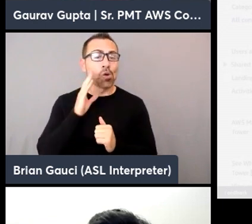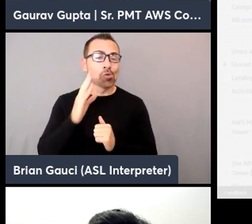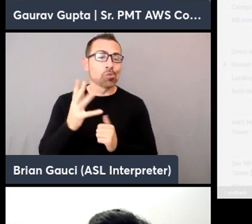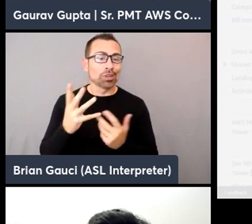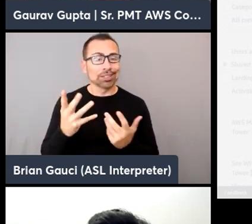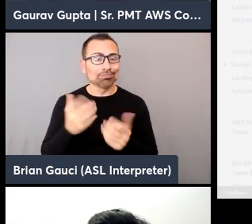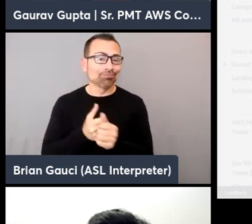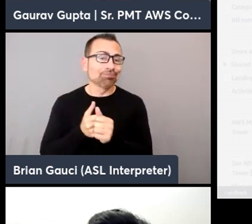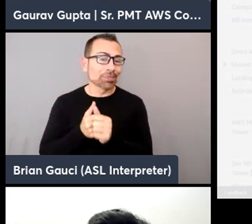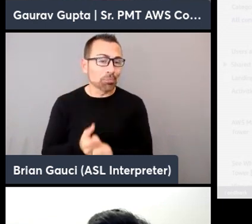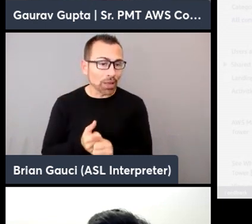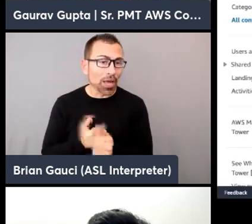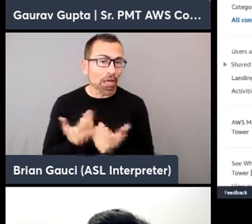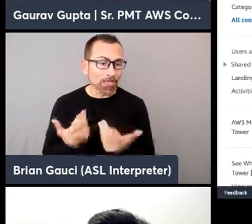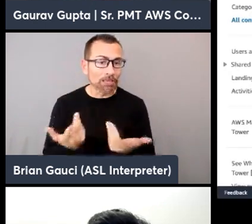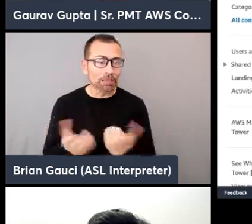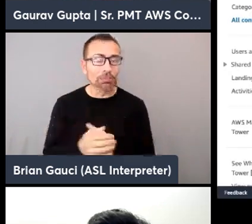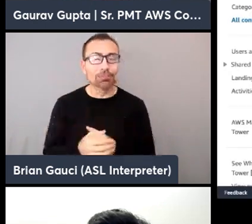compliant resource deployment.